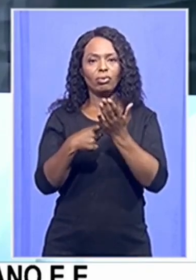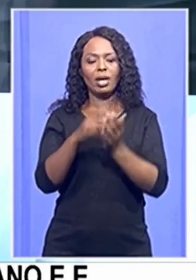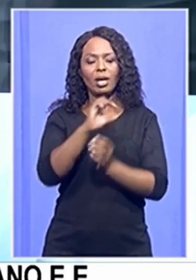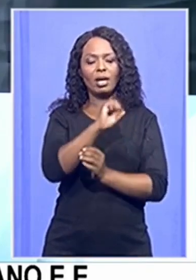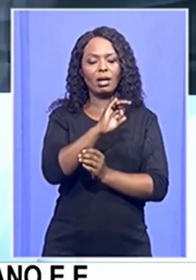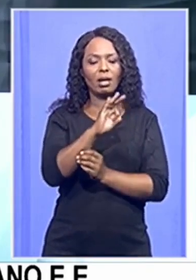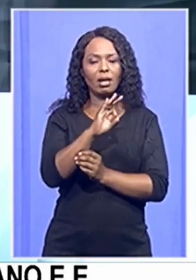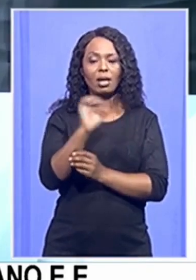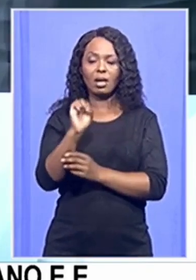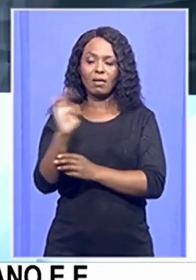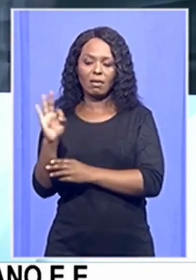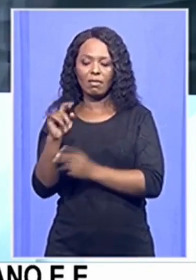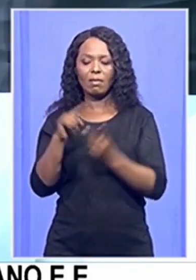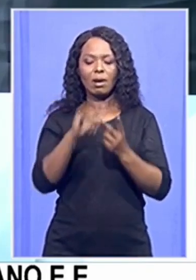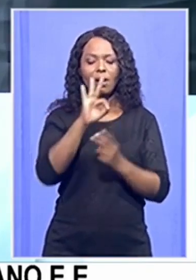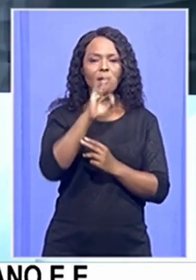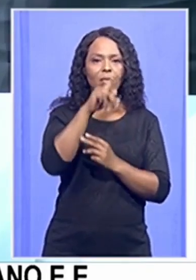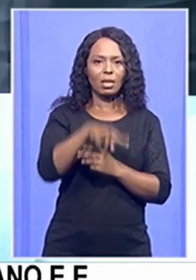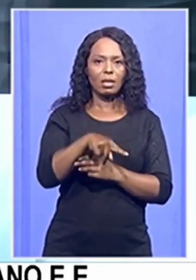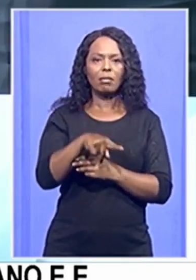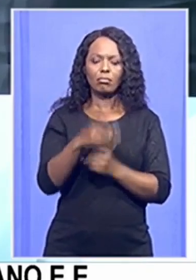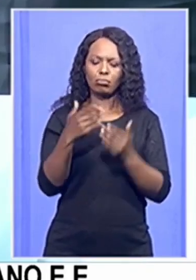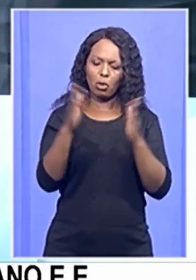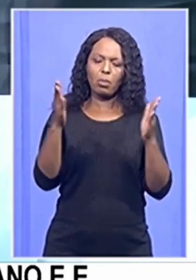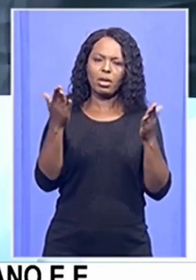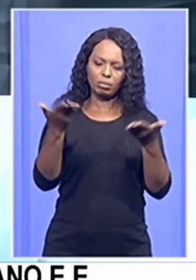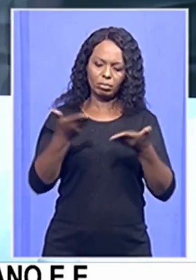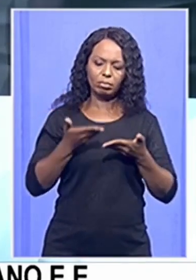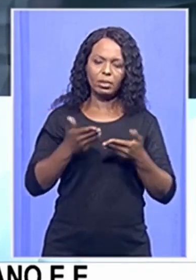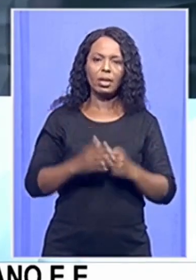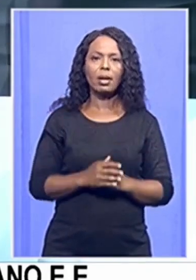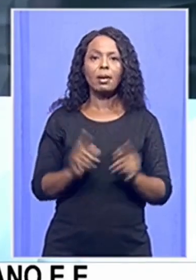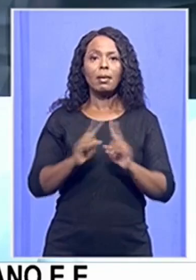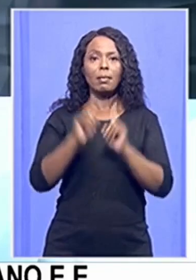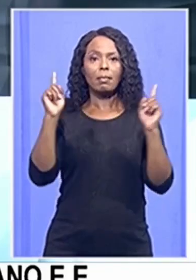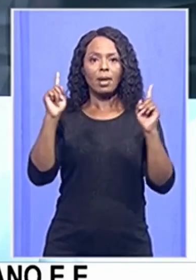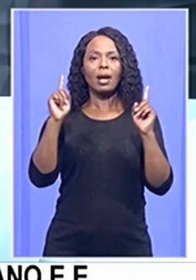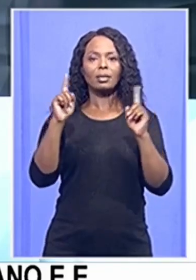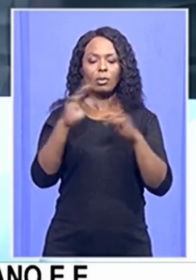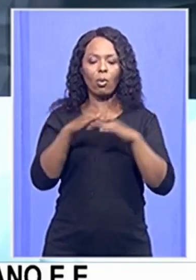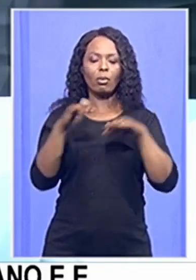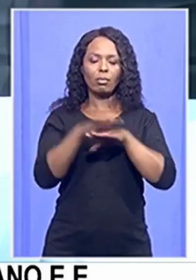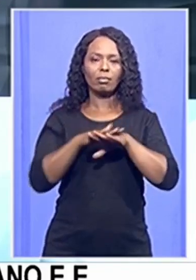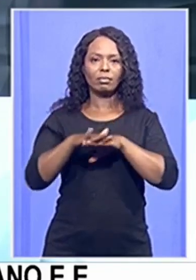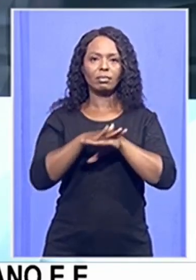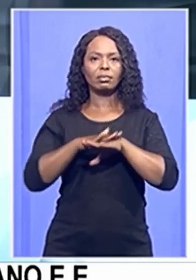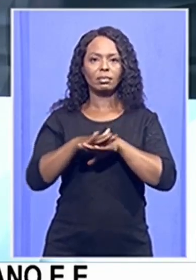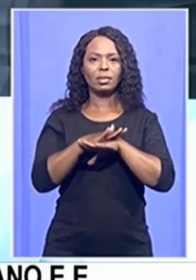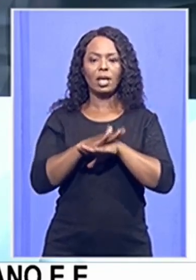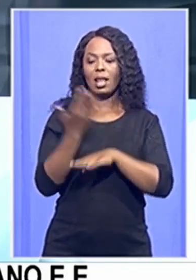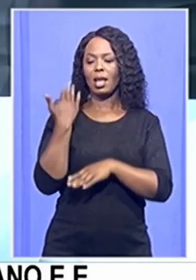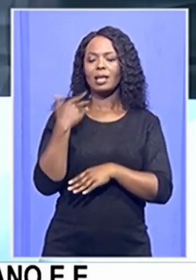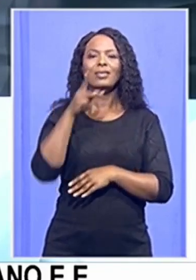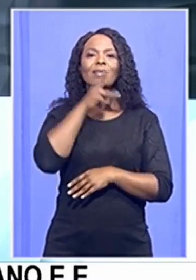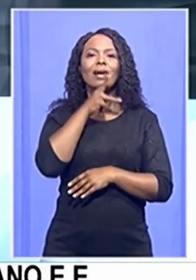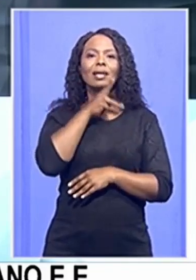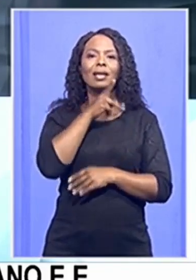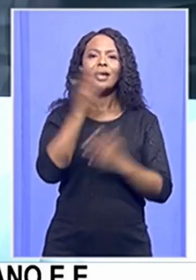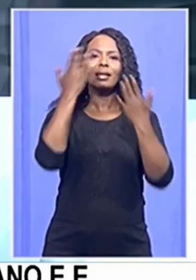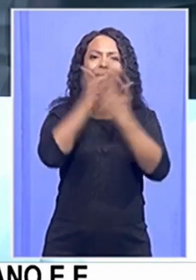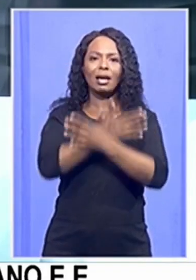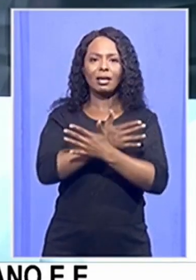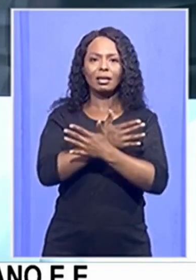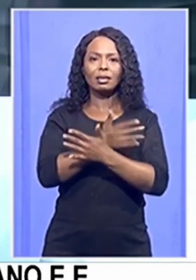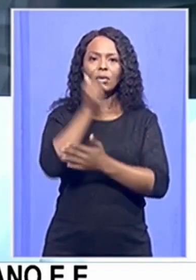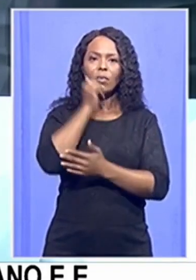and IFP is still open. But on the basis of Friday night's